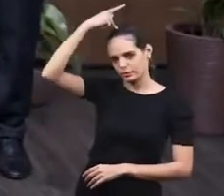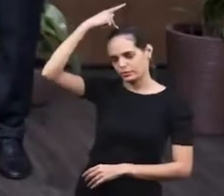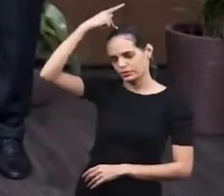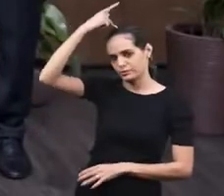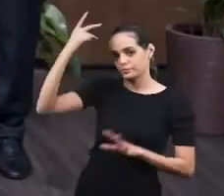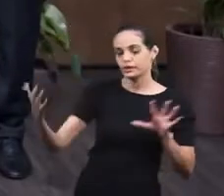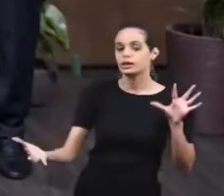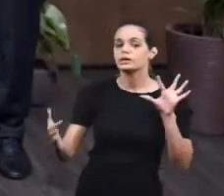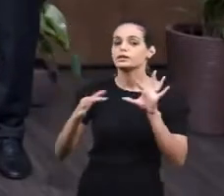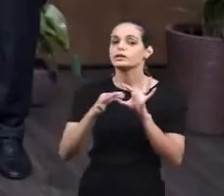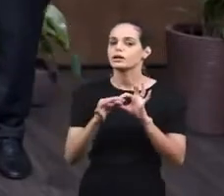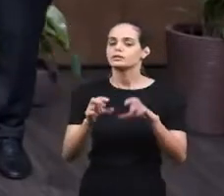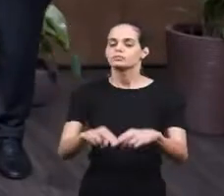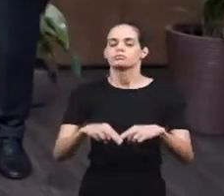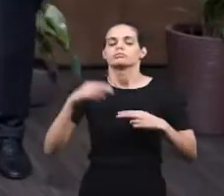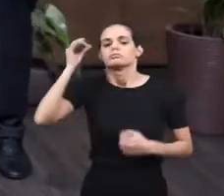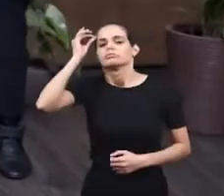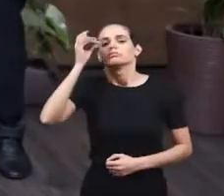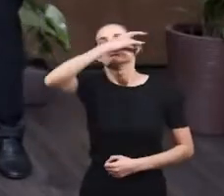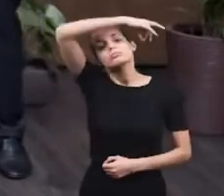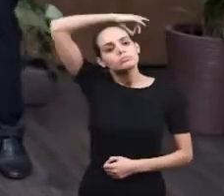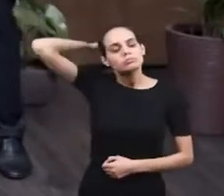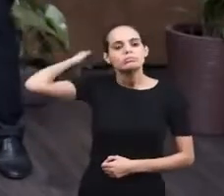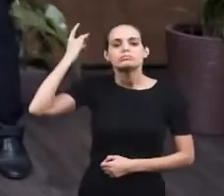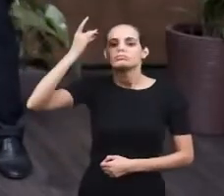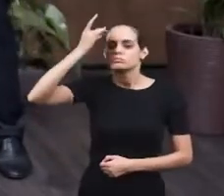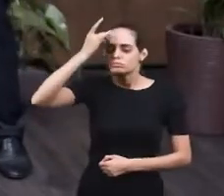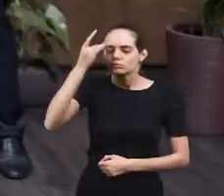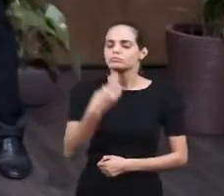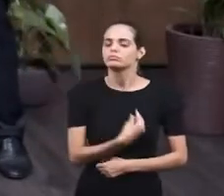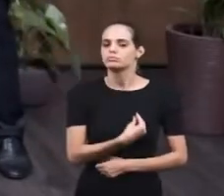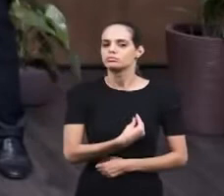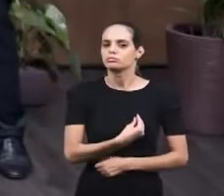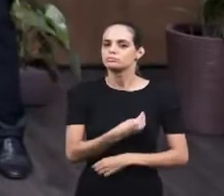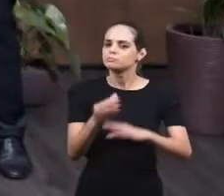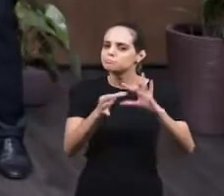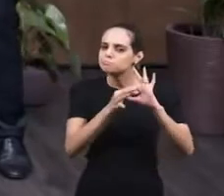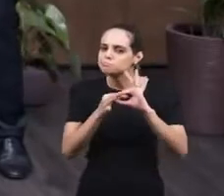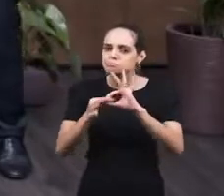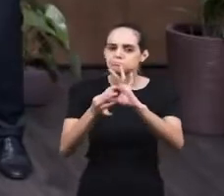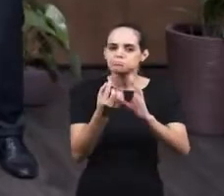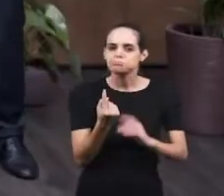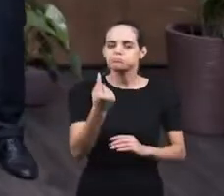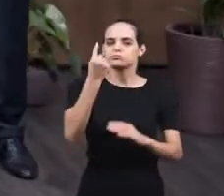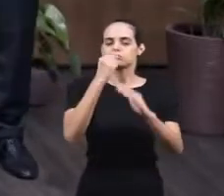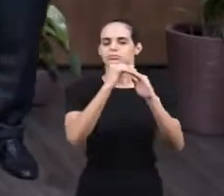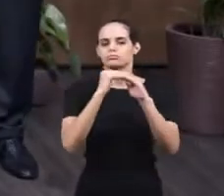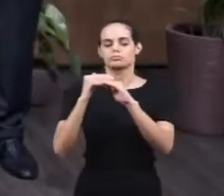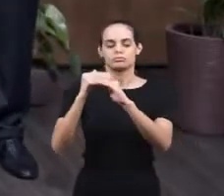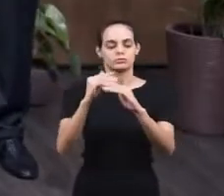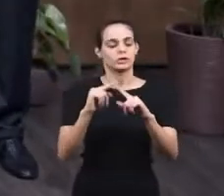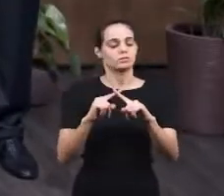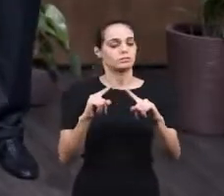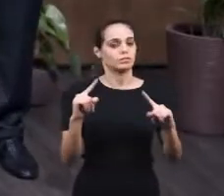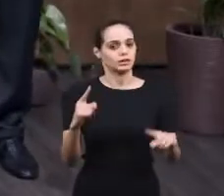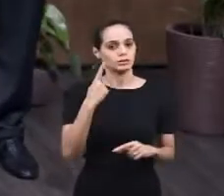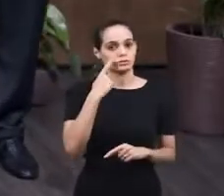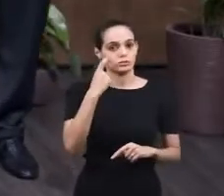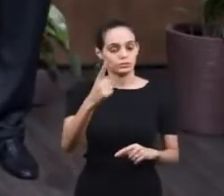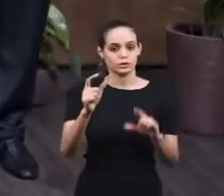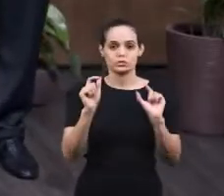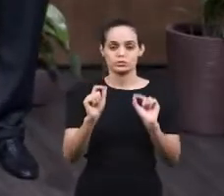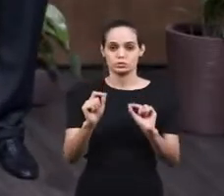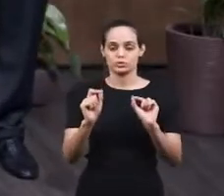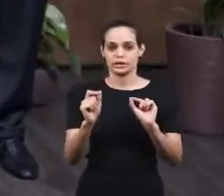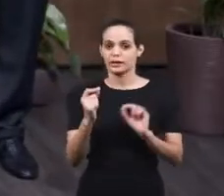And from that moment, connected by the Holy Spirit, they began to live in unity. But it's important that in